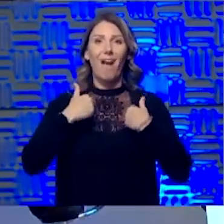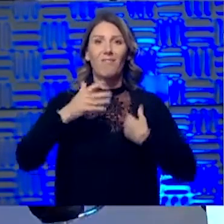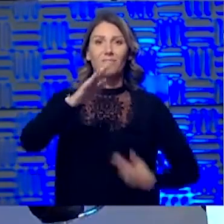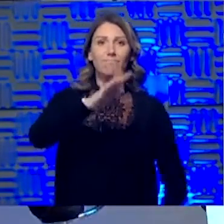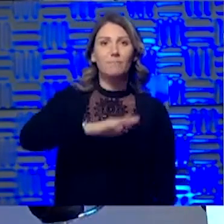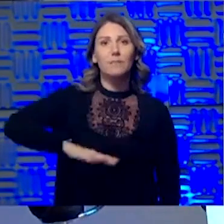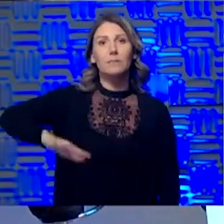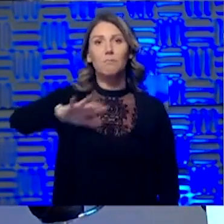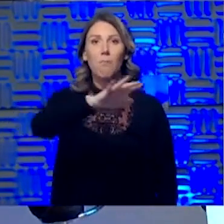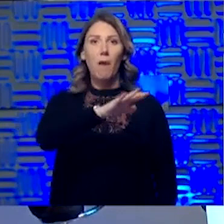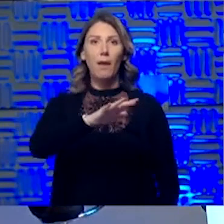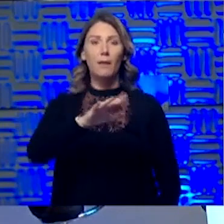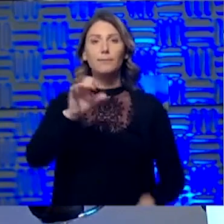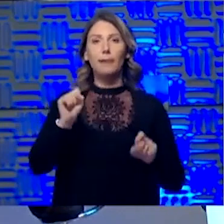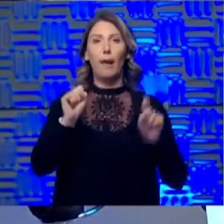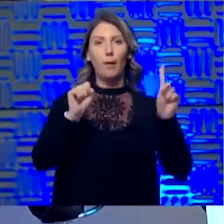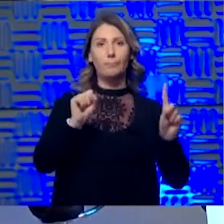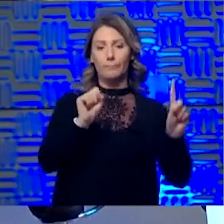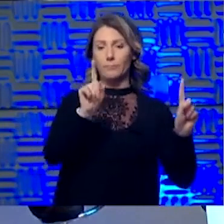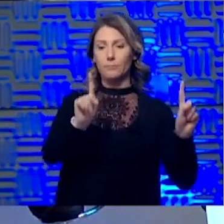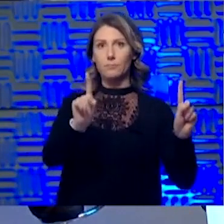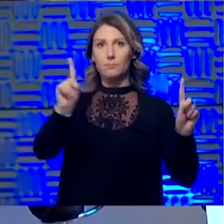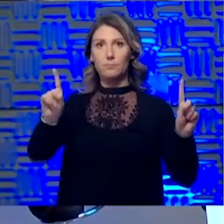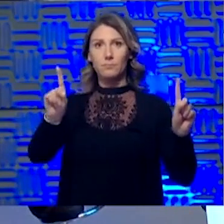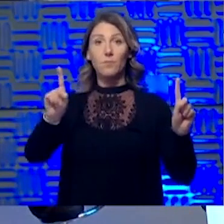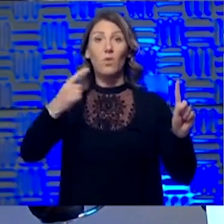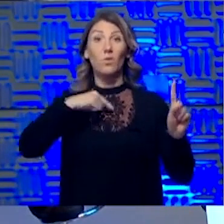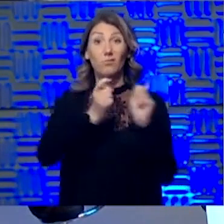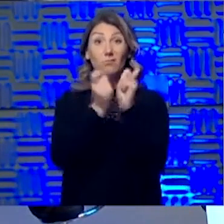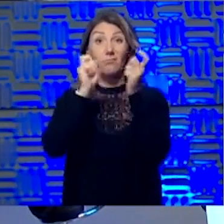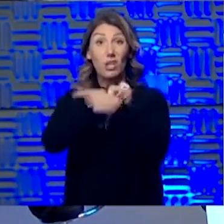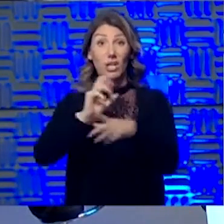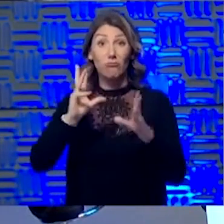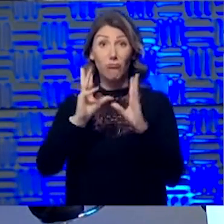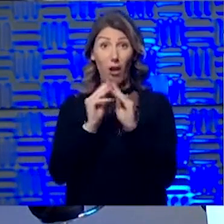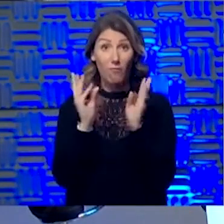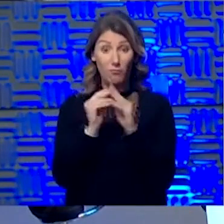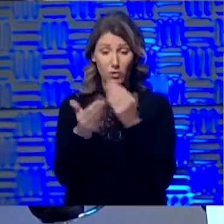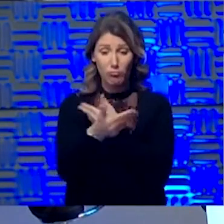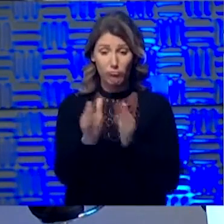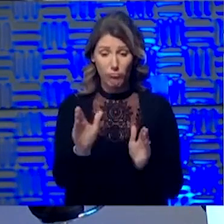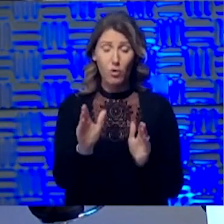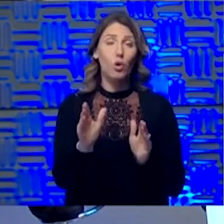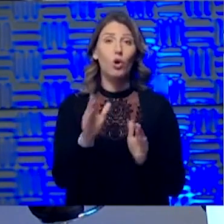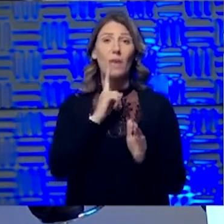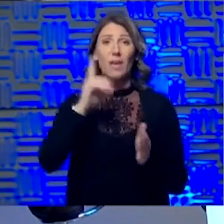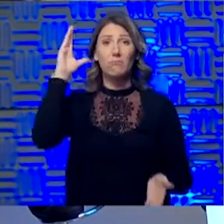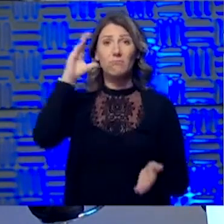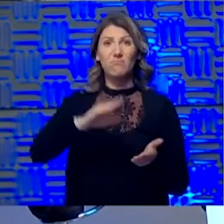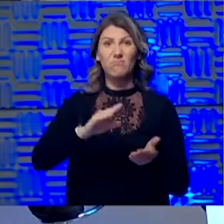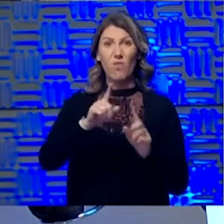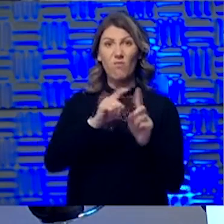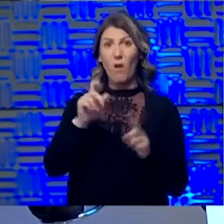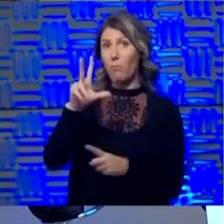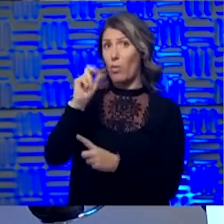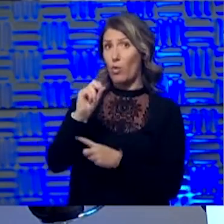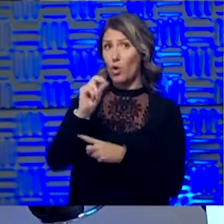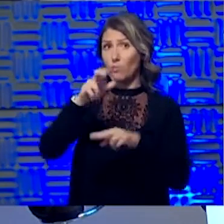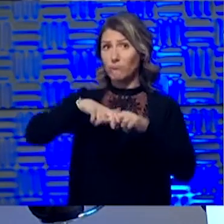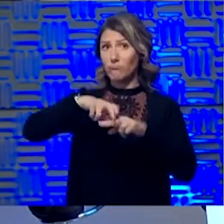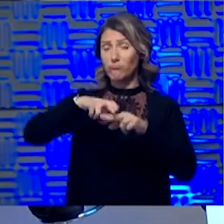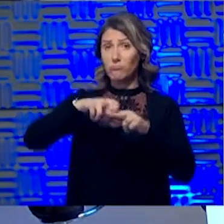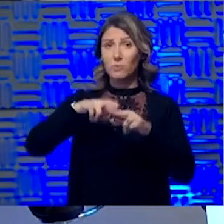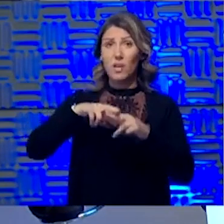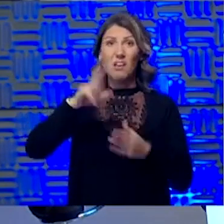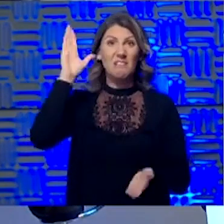we've changed changed our conference rooms, which normally seat 30, are down to seating 10. And I think that's big. That's a really big difference because we're allowing that